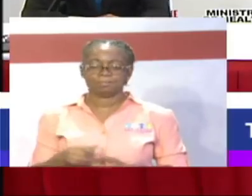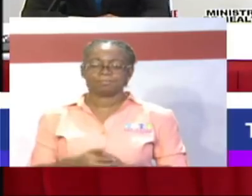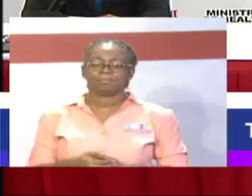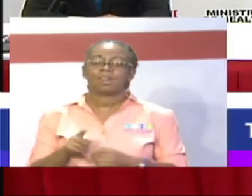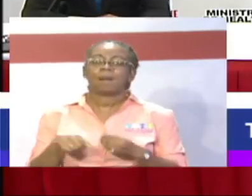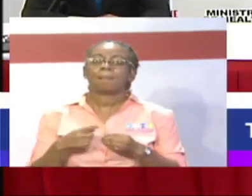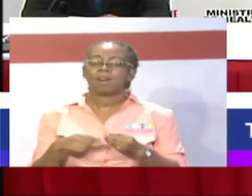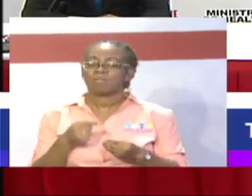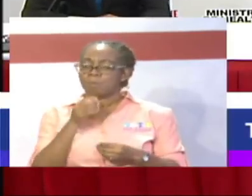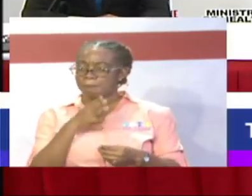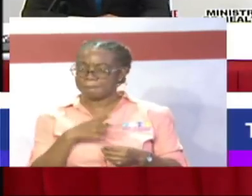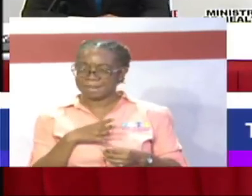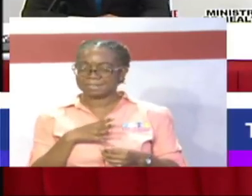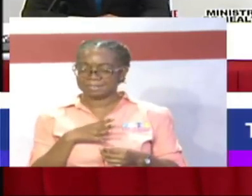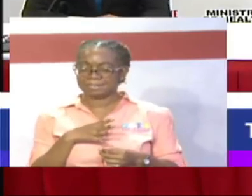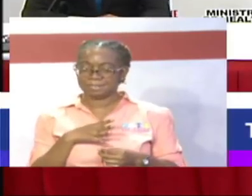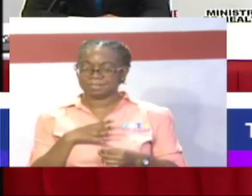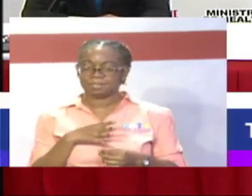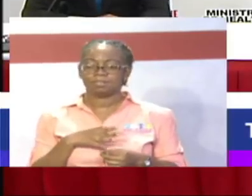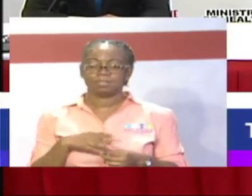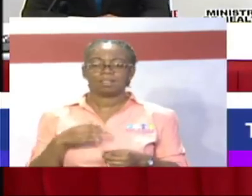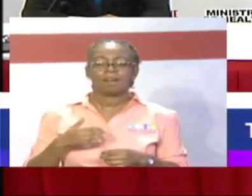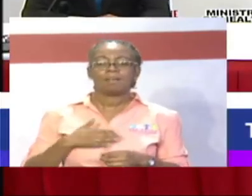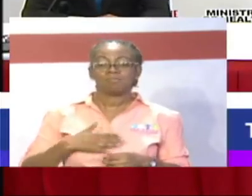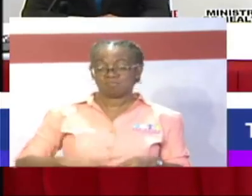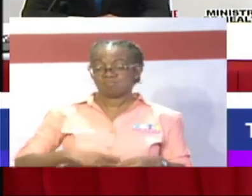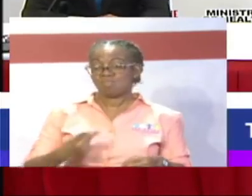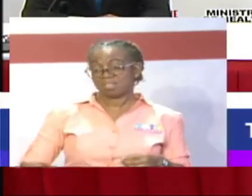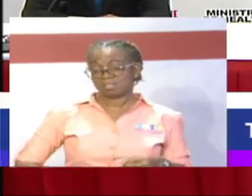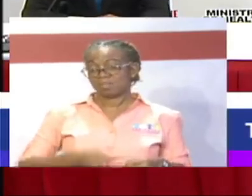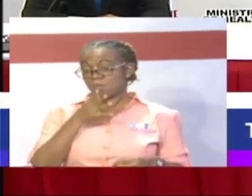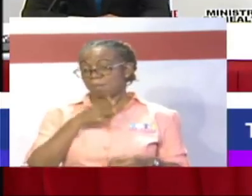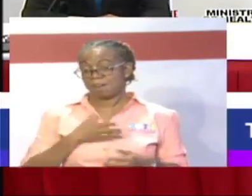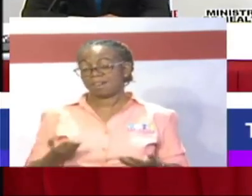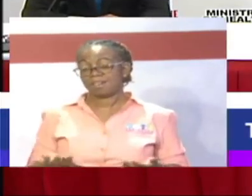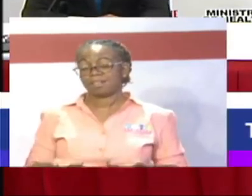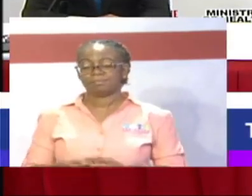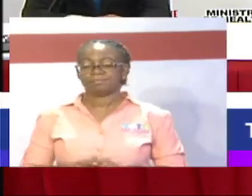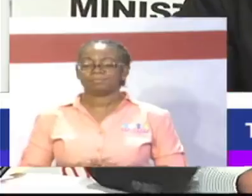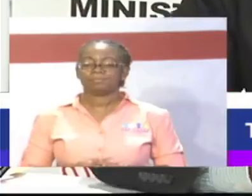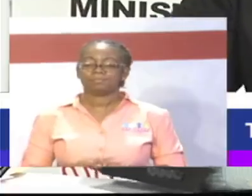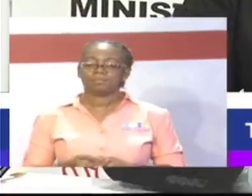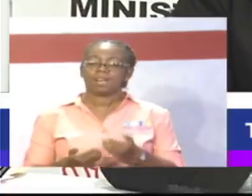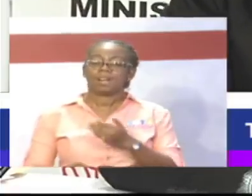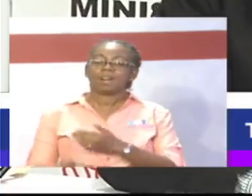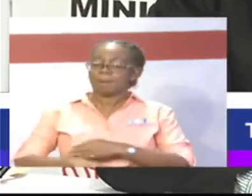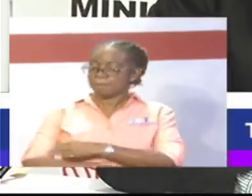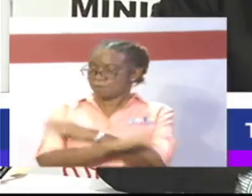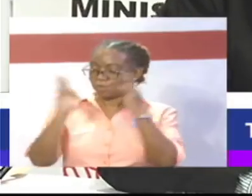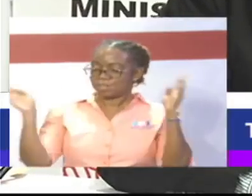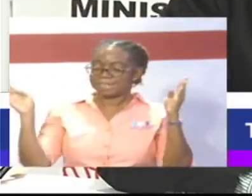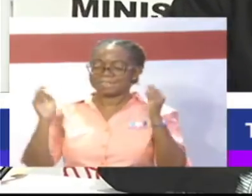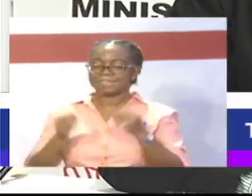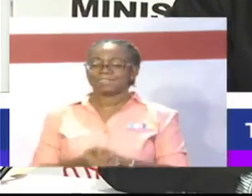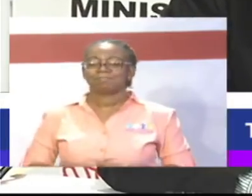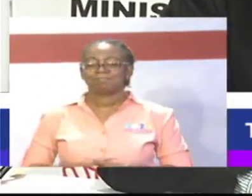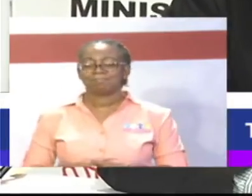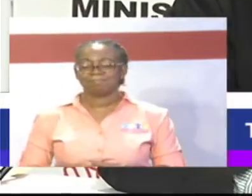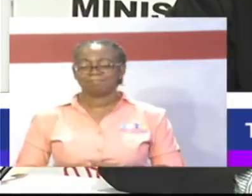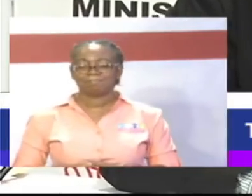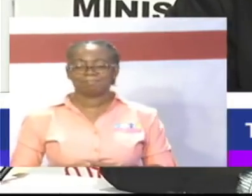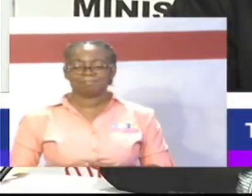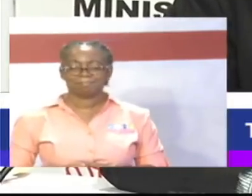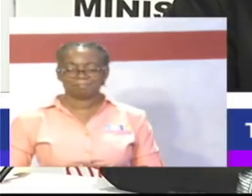in women, and more specifically, pregnant women. Dr. Surjit Singh, good morning. Good morning, Al. Thank you